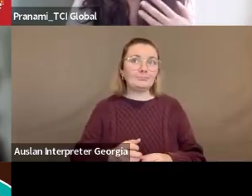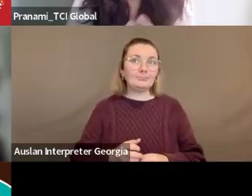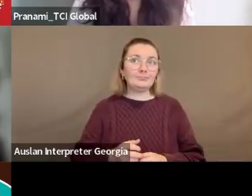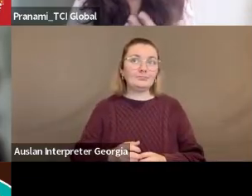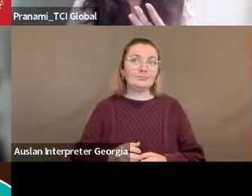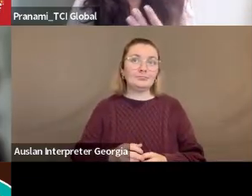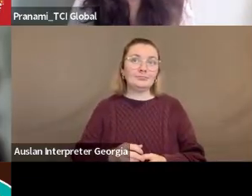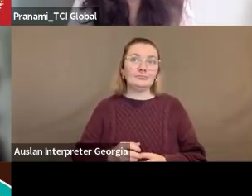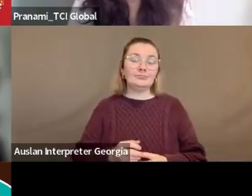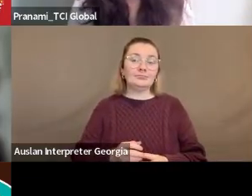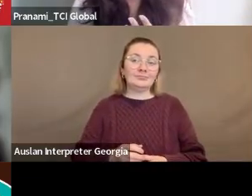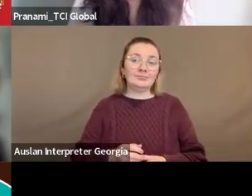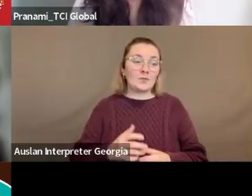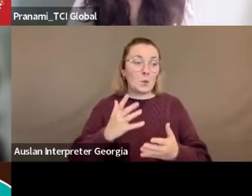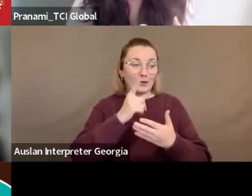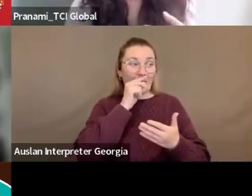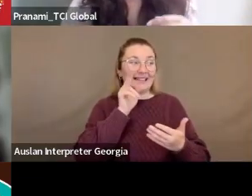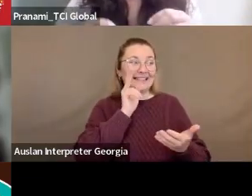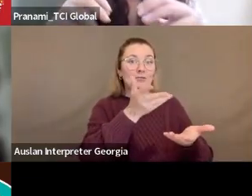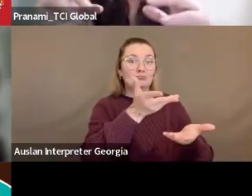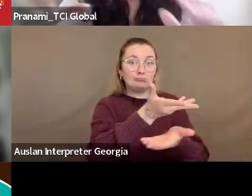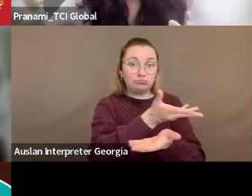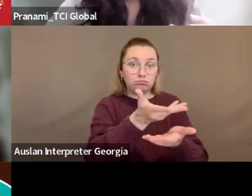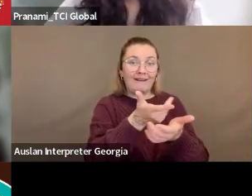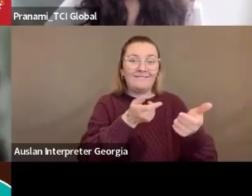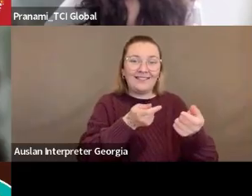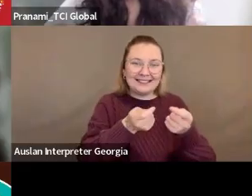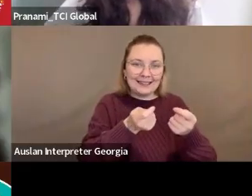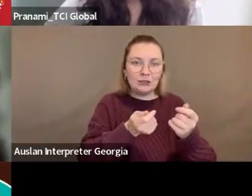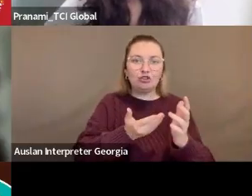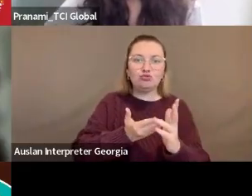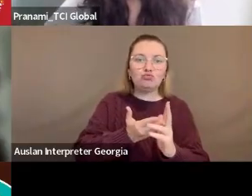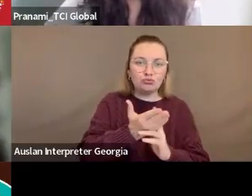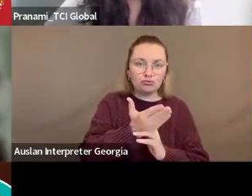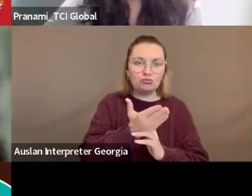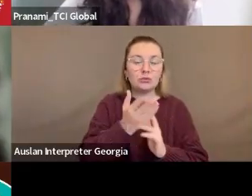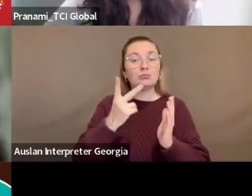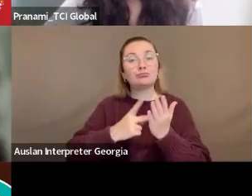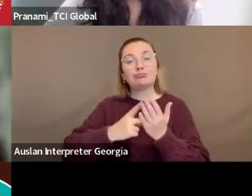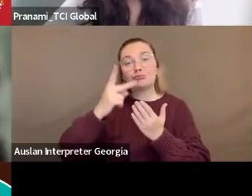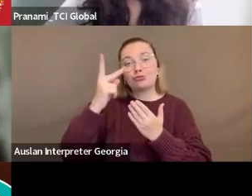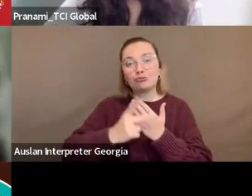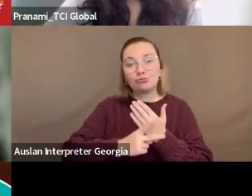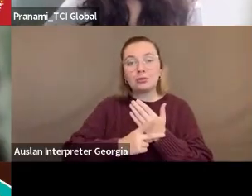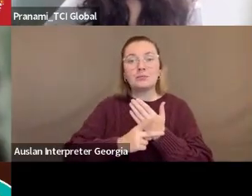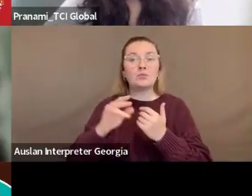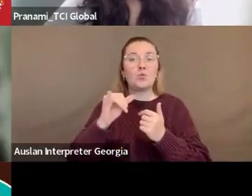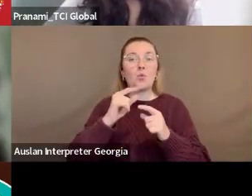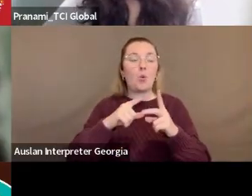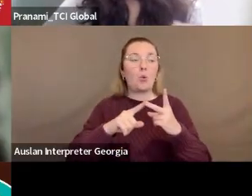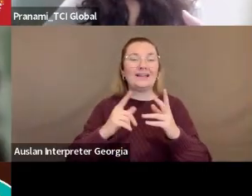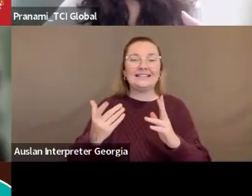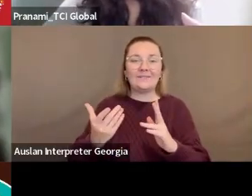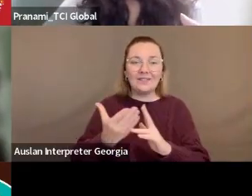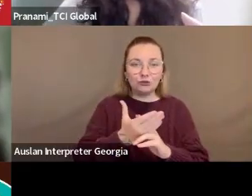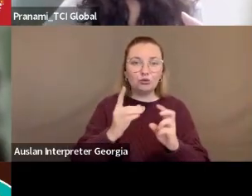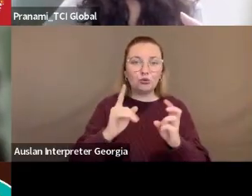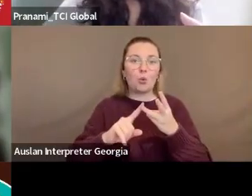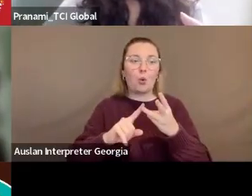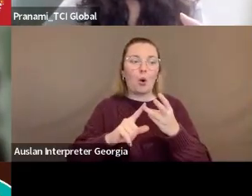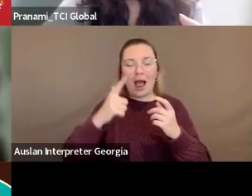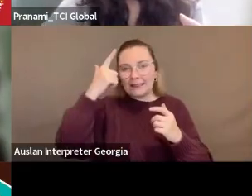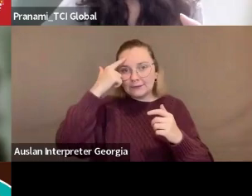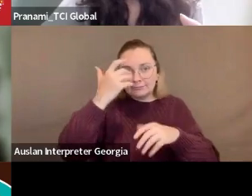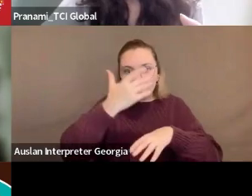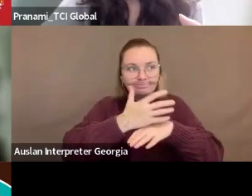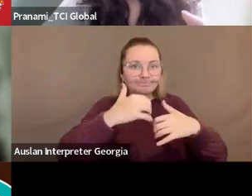when interactions are facilitated through programs or interventions or initiatives